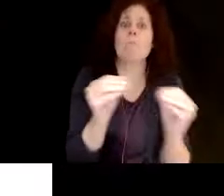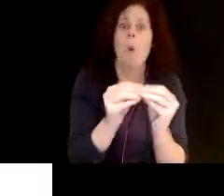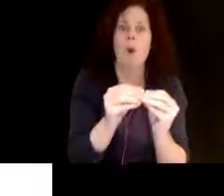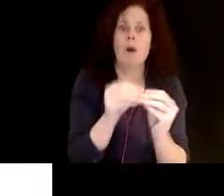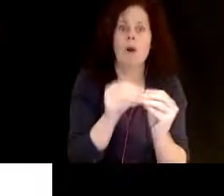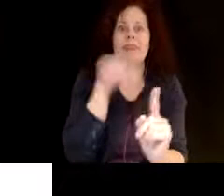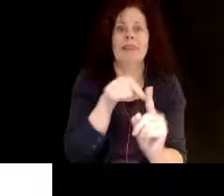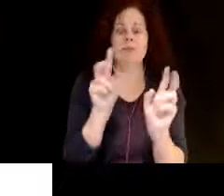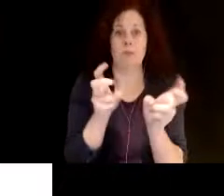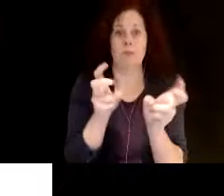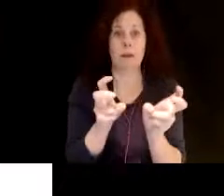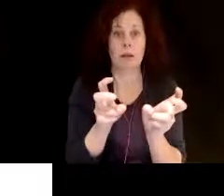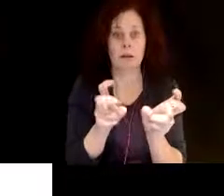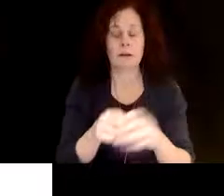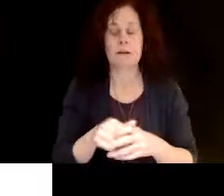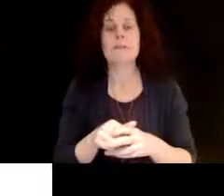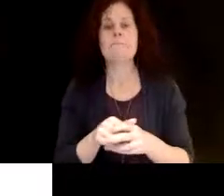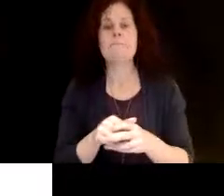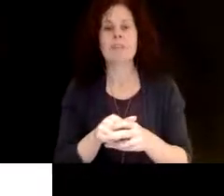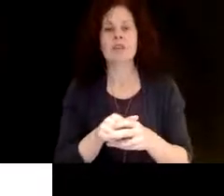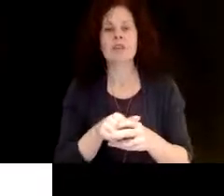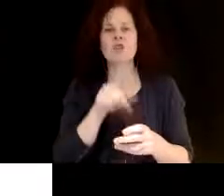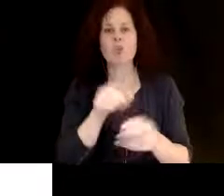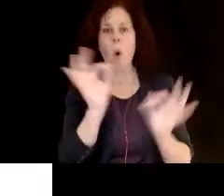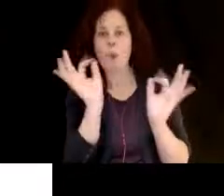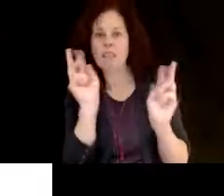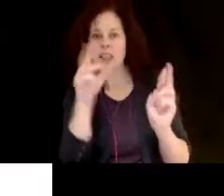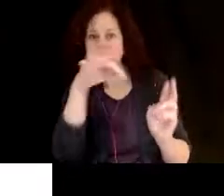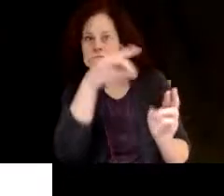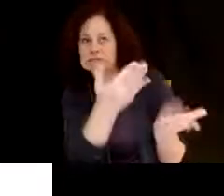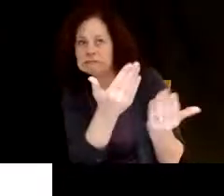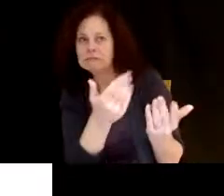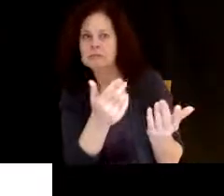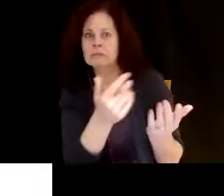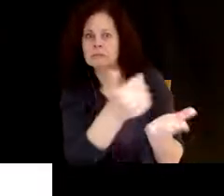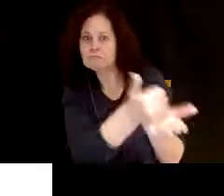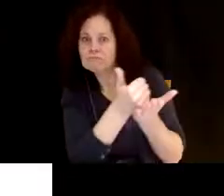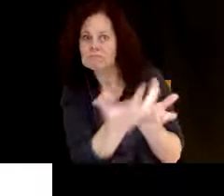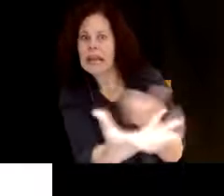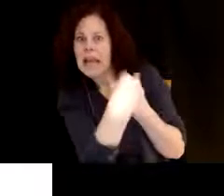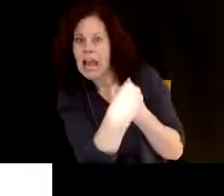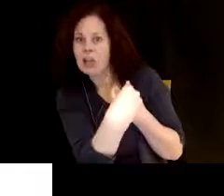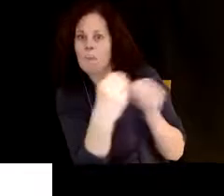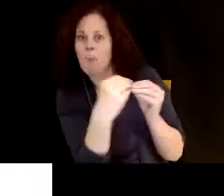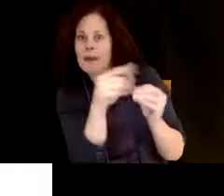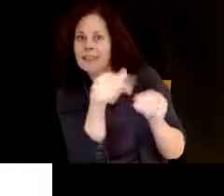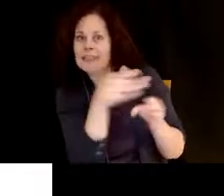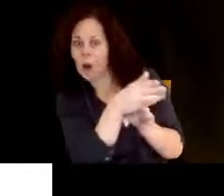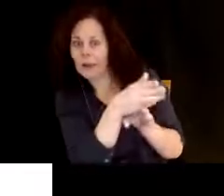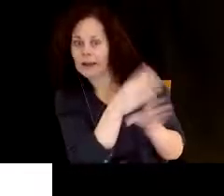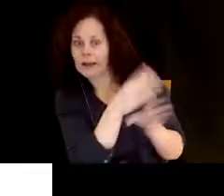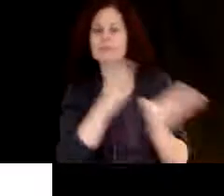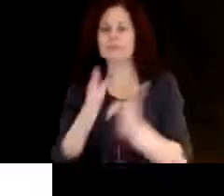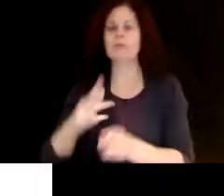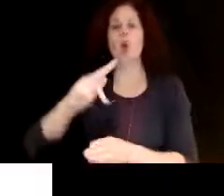to bring them into wanting to engage on this in this area. Group 3, they got